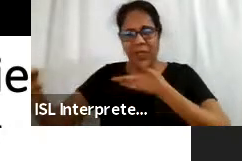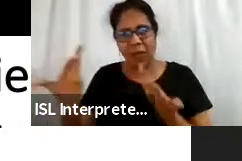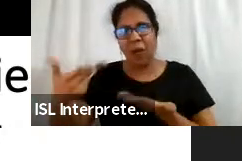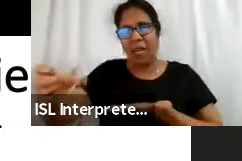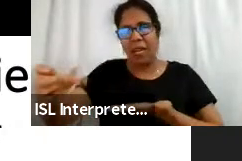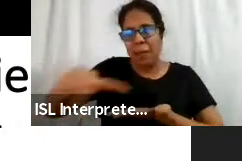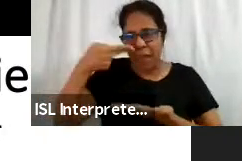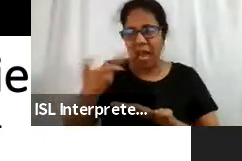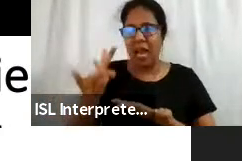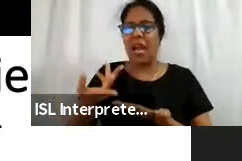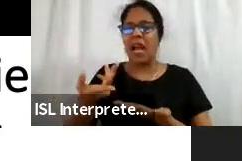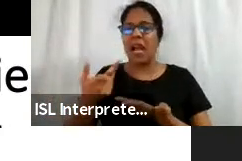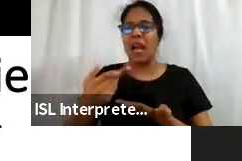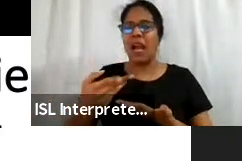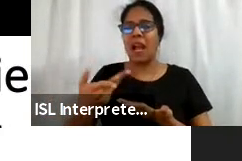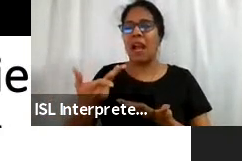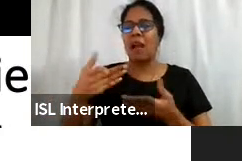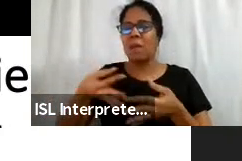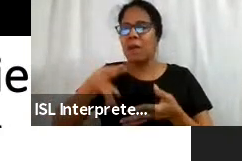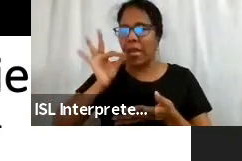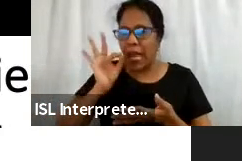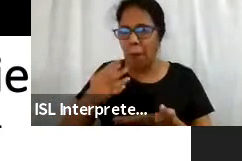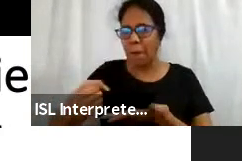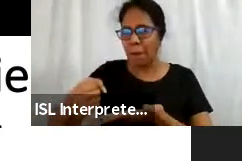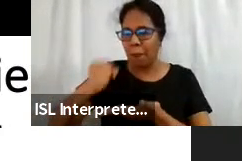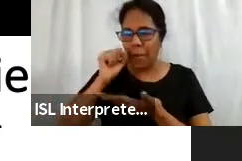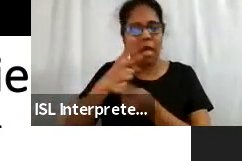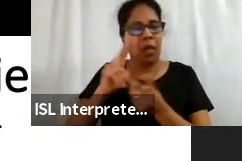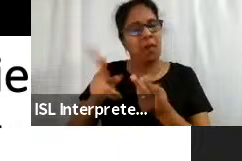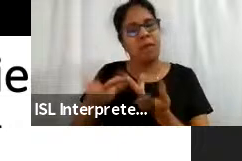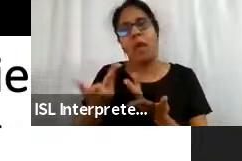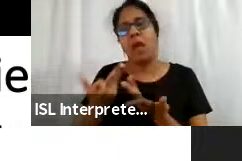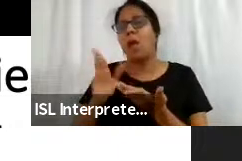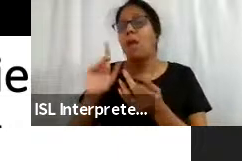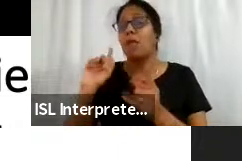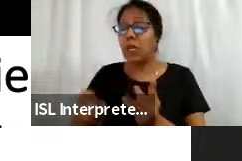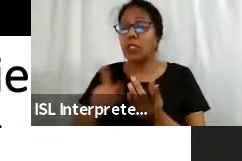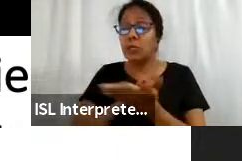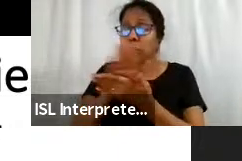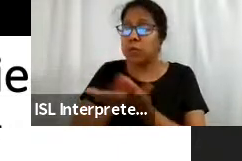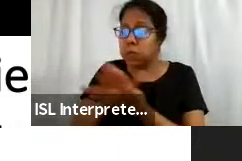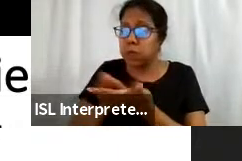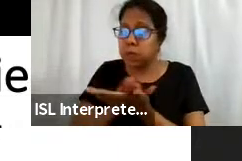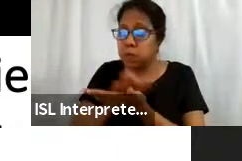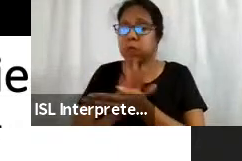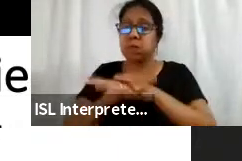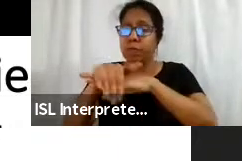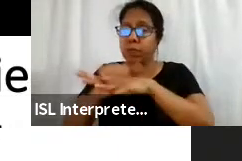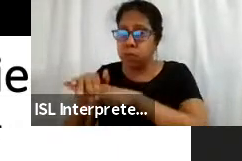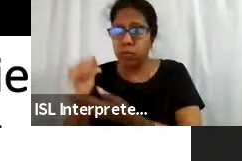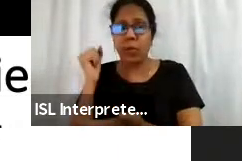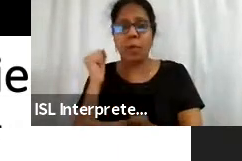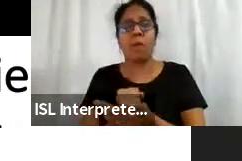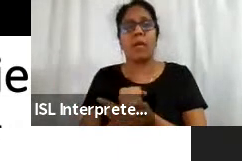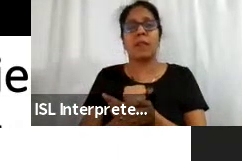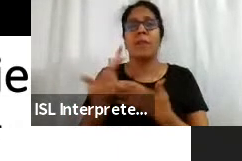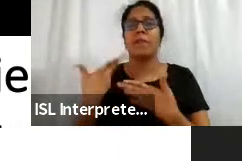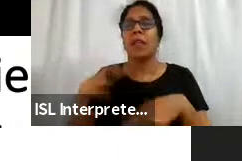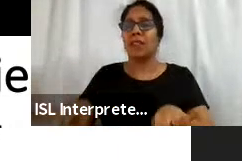the same time. Clean the utensils before you reuse it. The linens, the towels of the